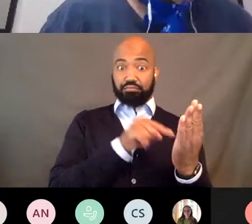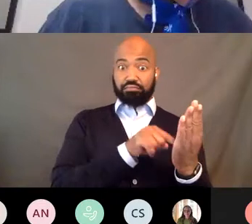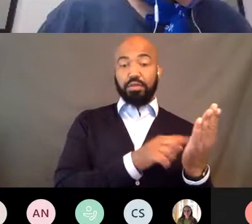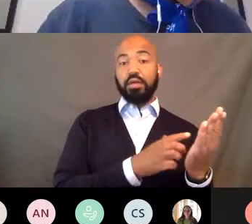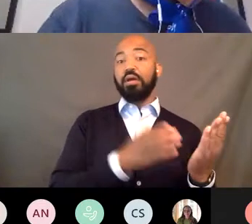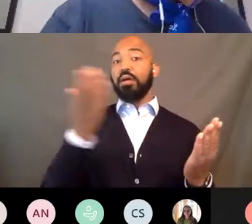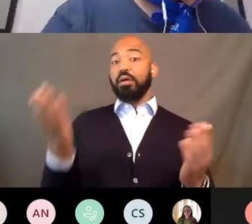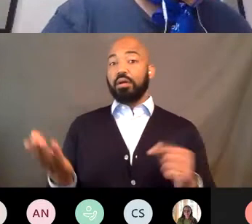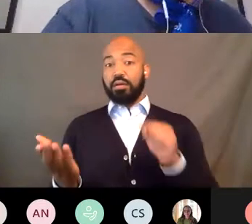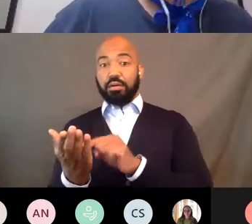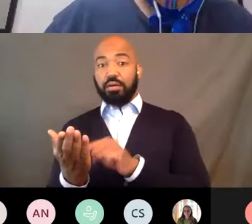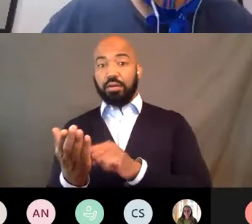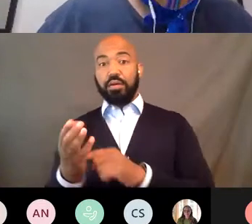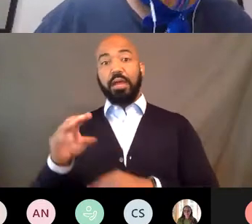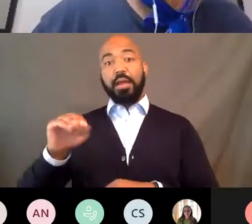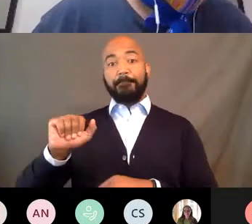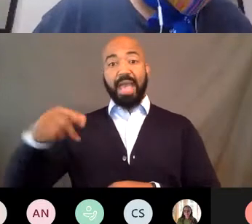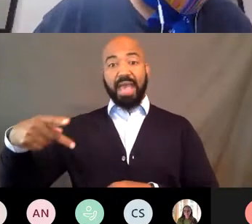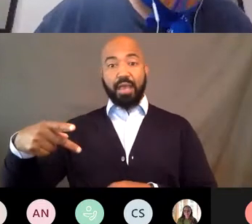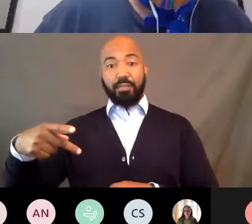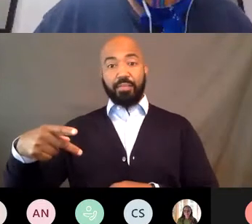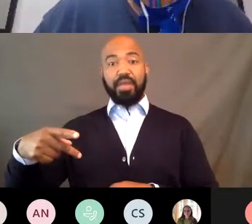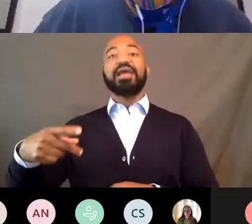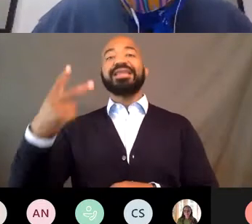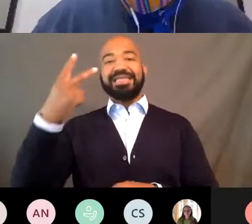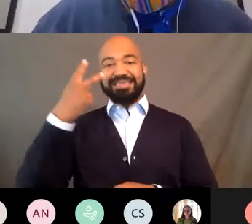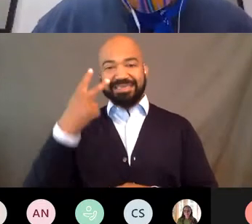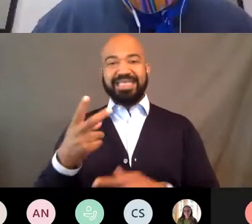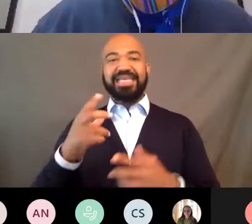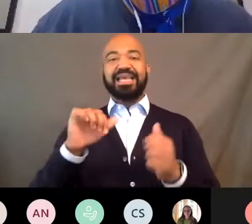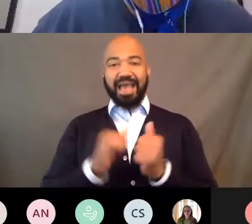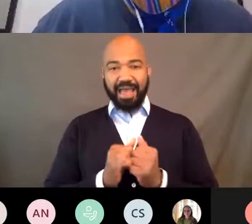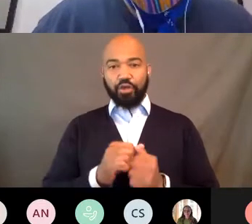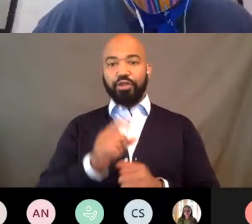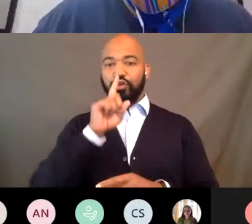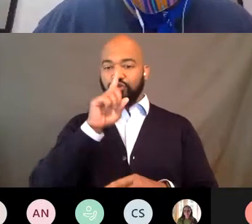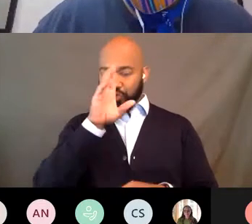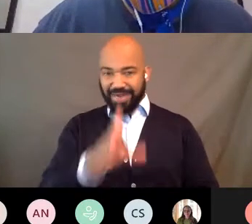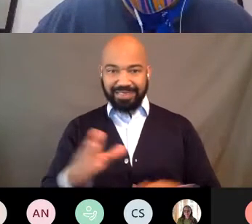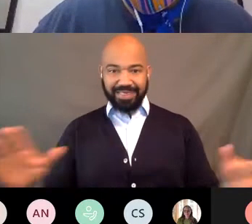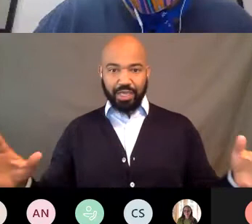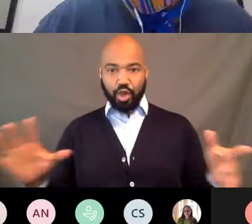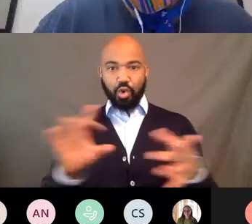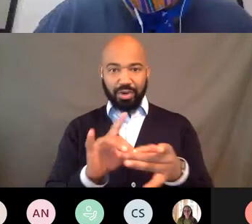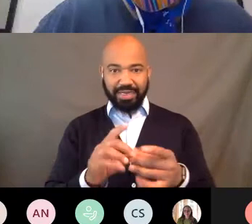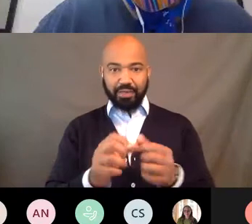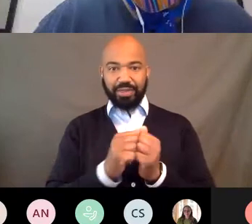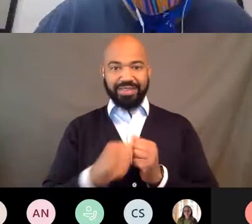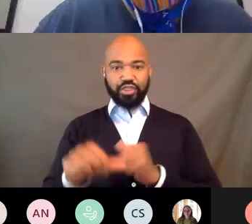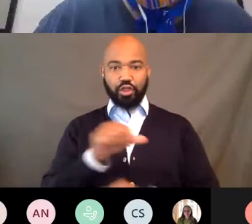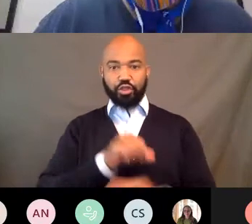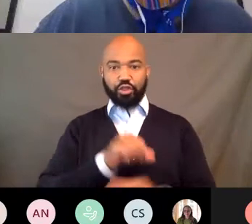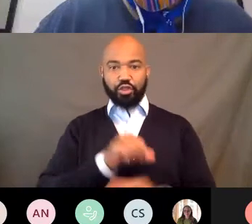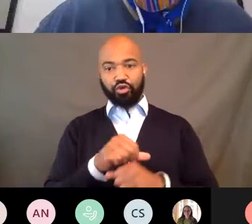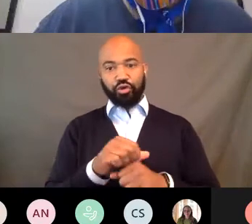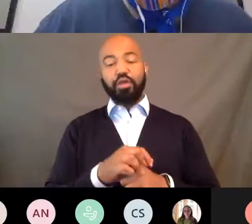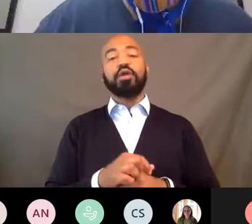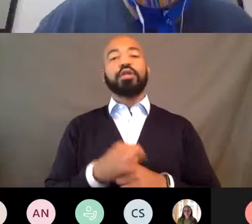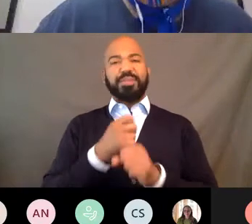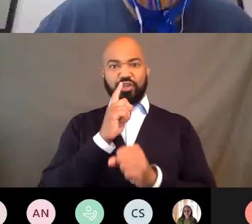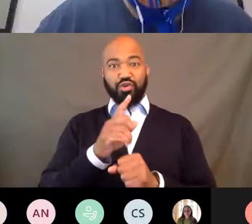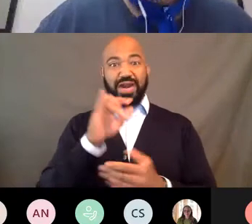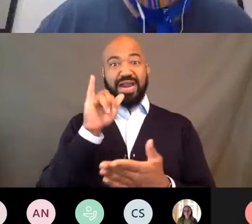then to see that, yeah, these are directly correlative to each other, just to really kind of hammer that